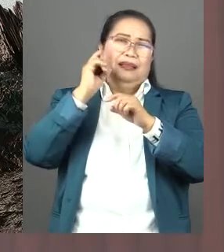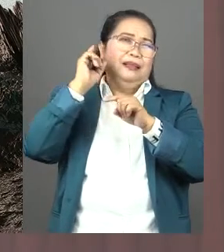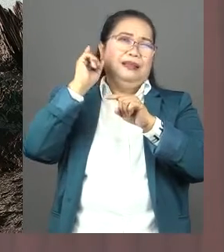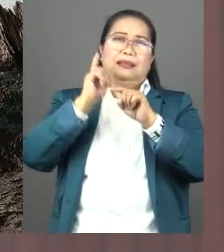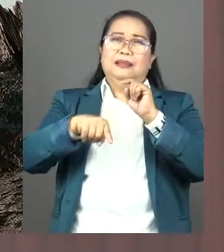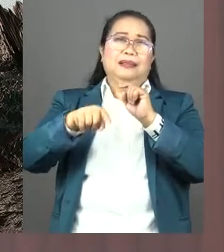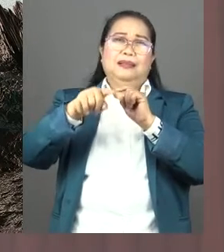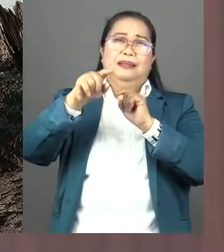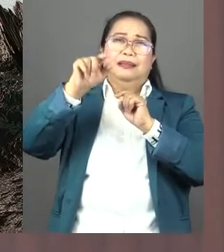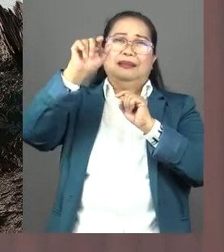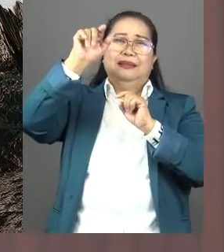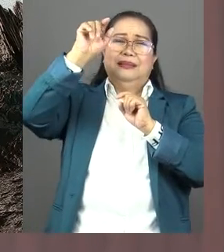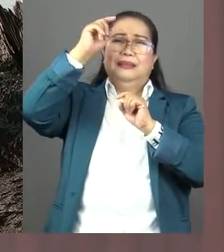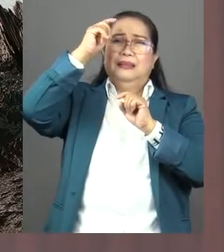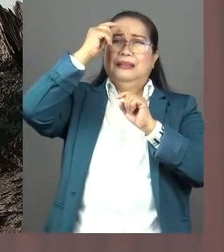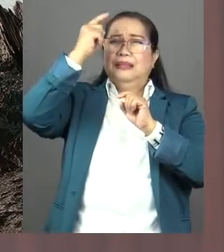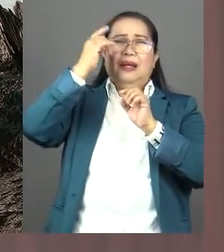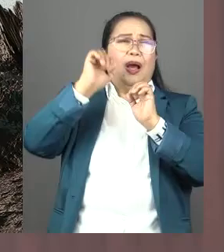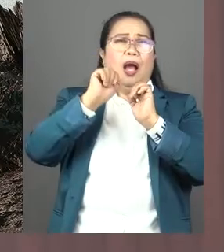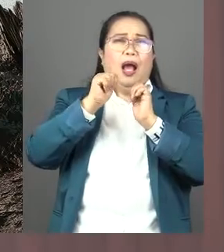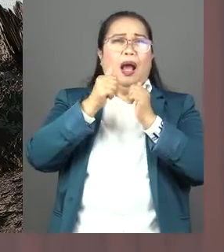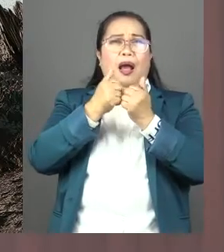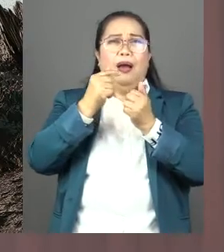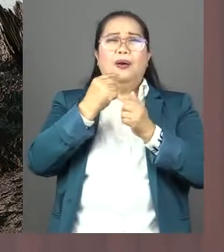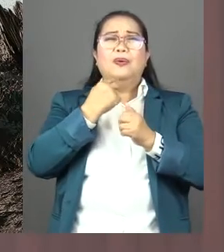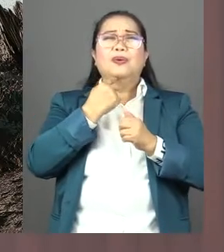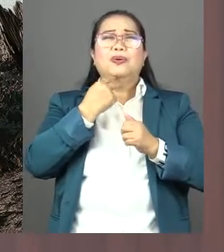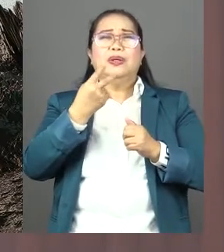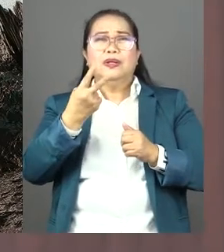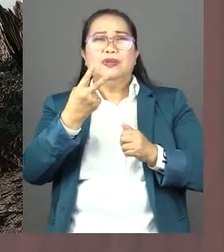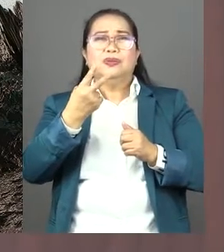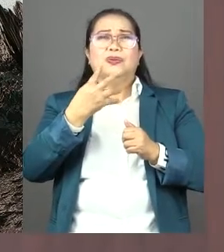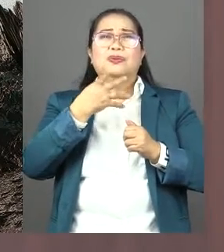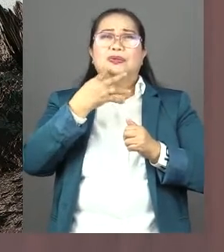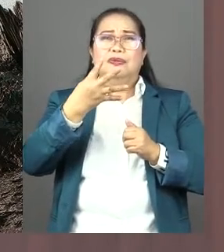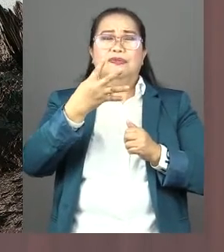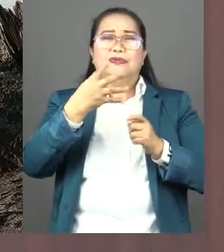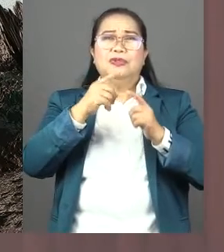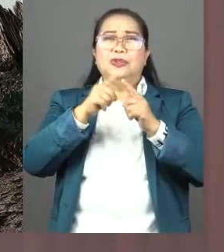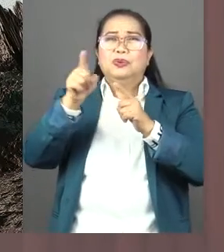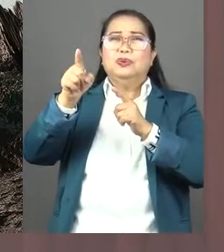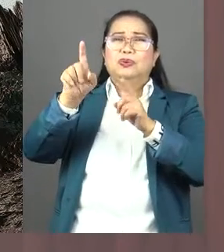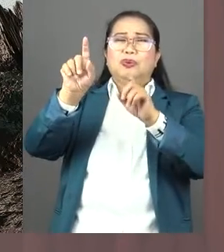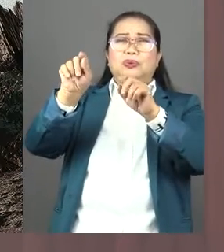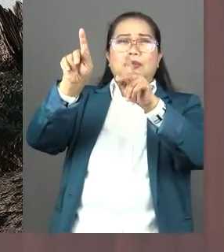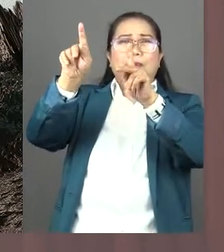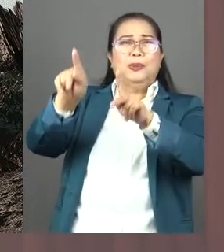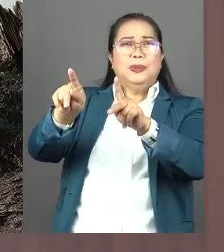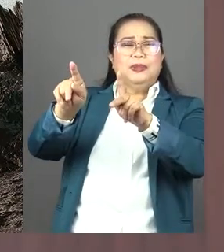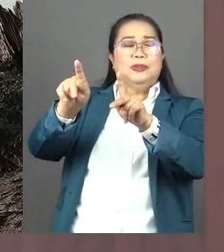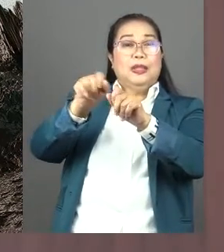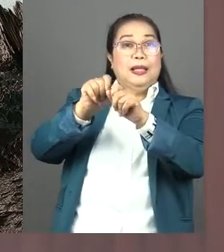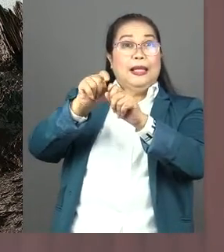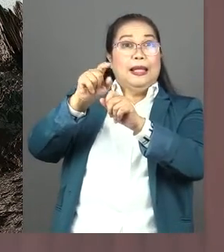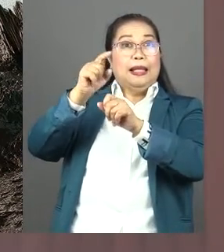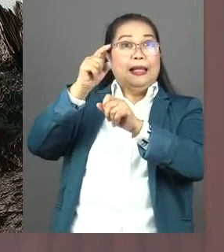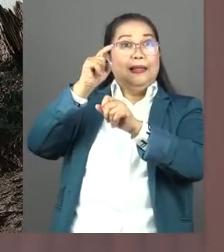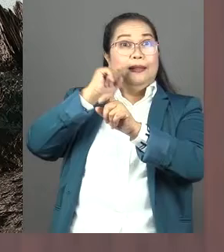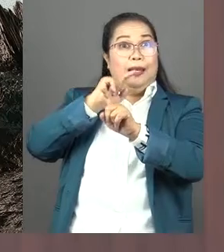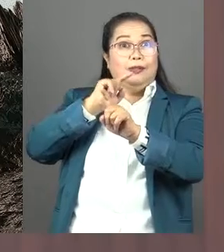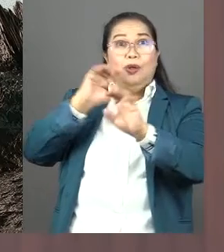imagination. What did grade 2 to grade 4 students do to this guy? Of course, the answer is